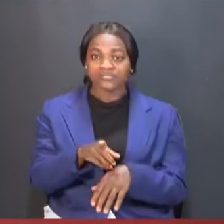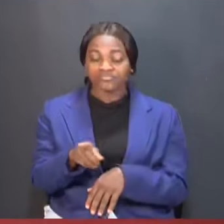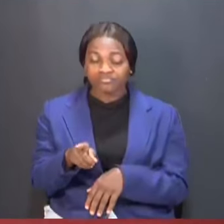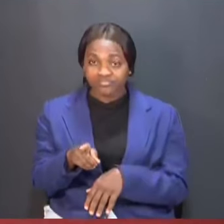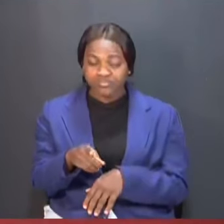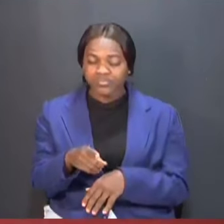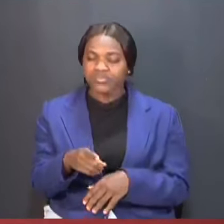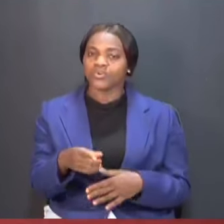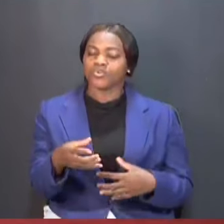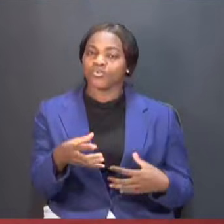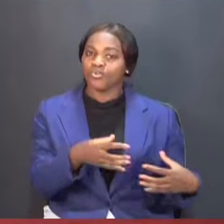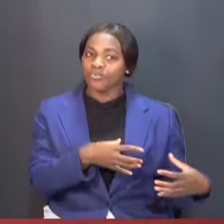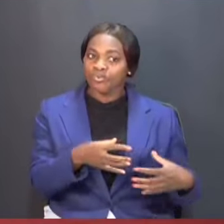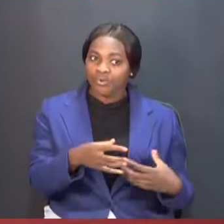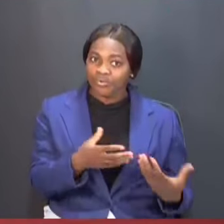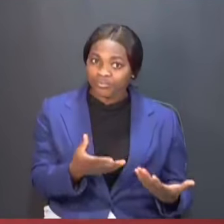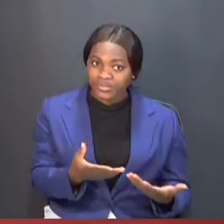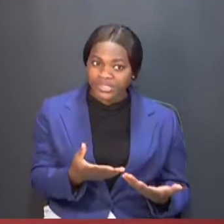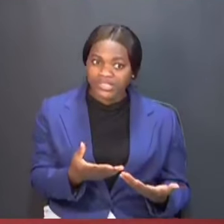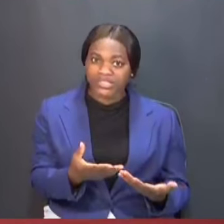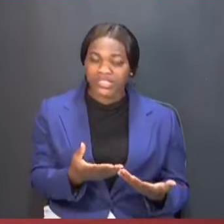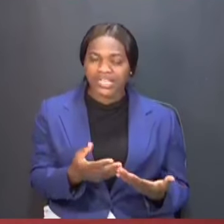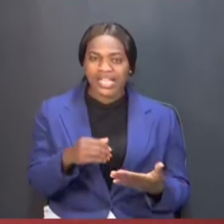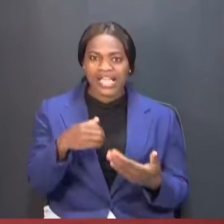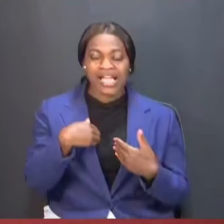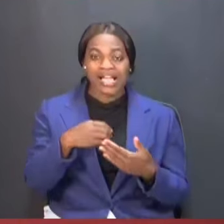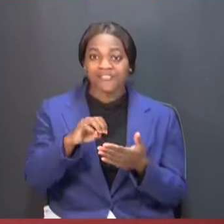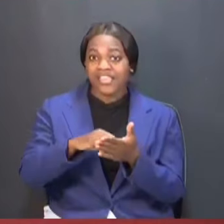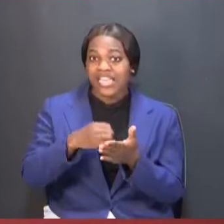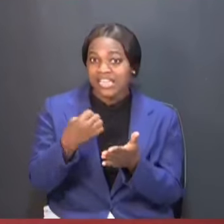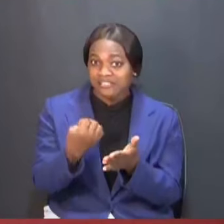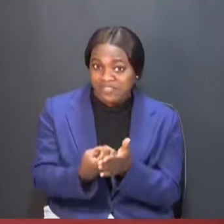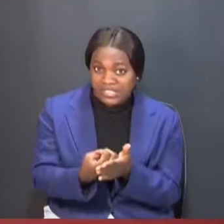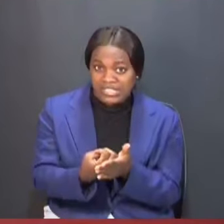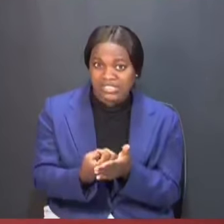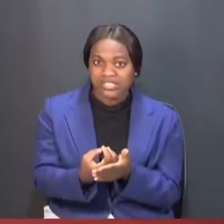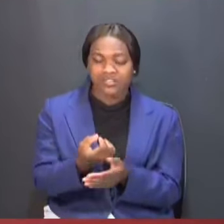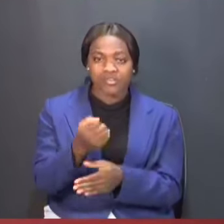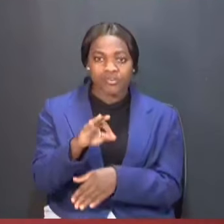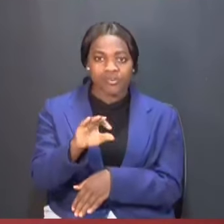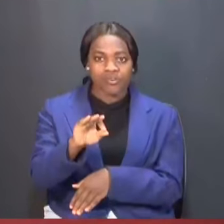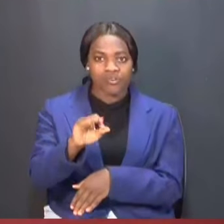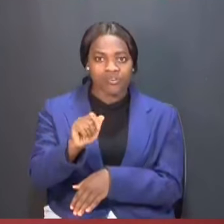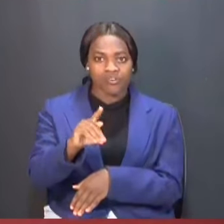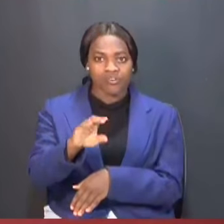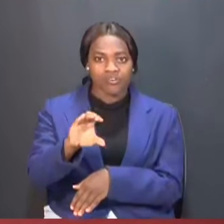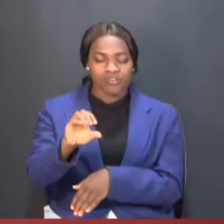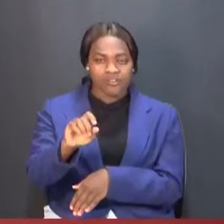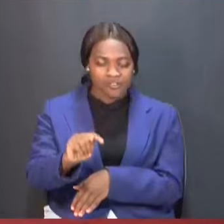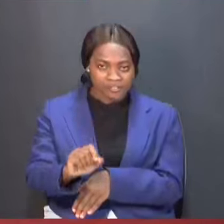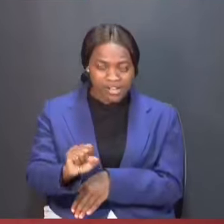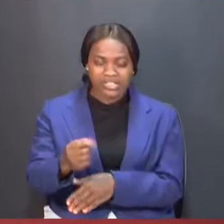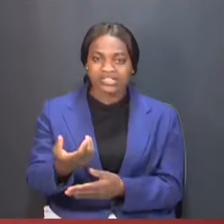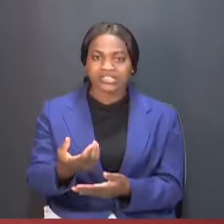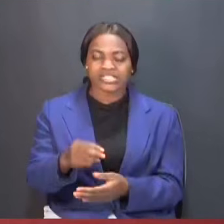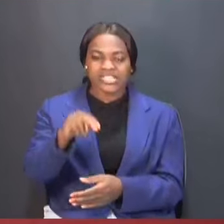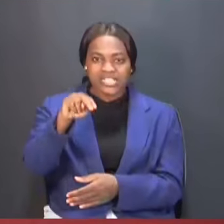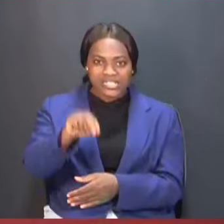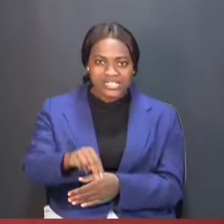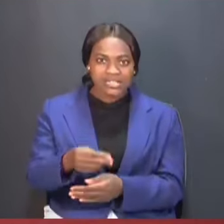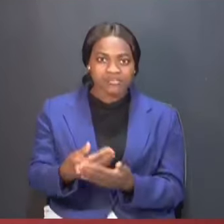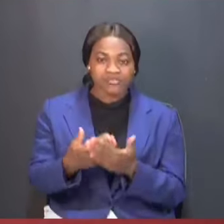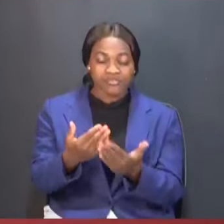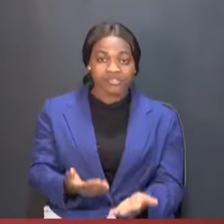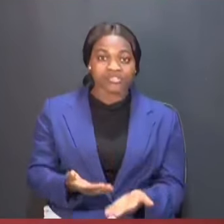established a prima facie case warranting referral to the